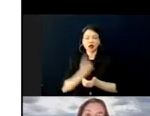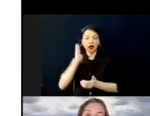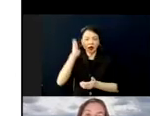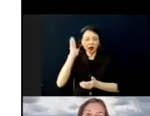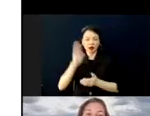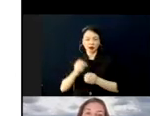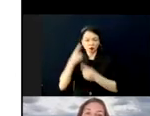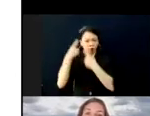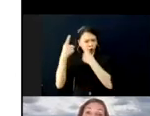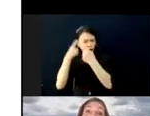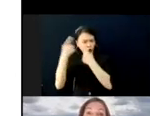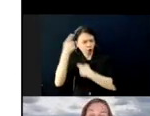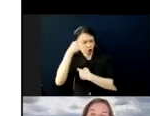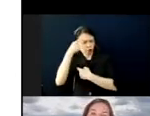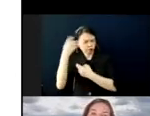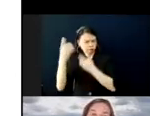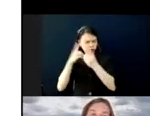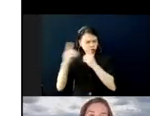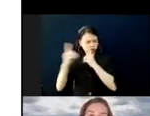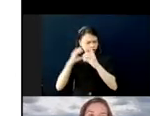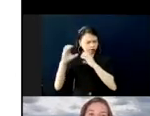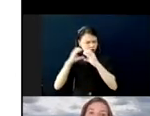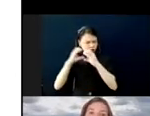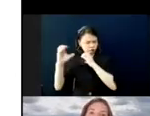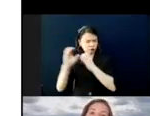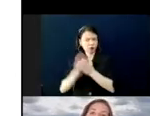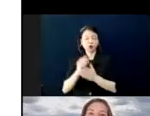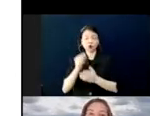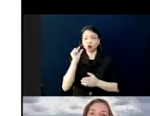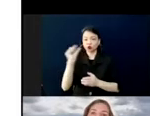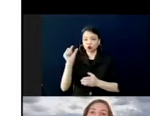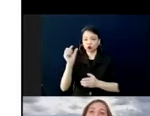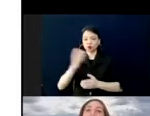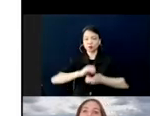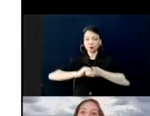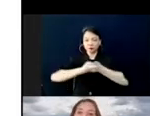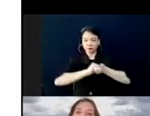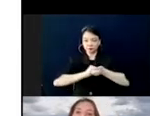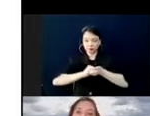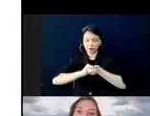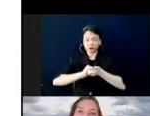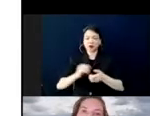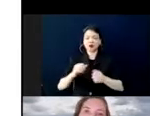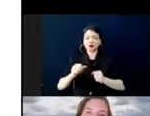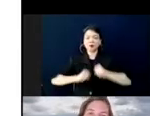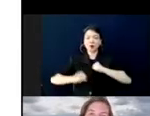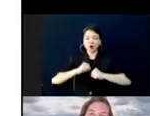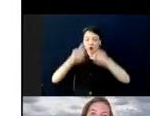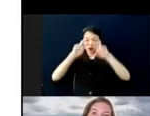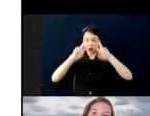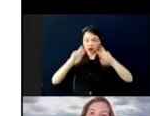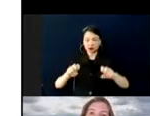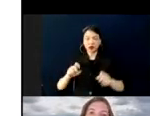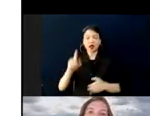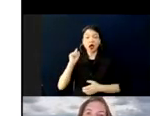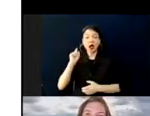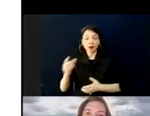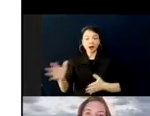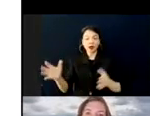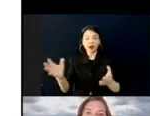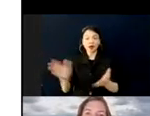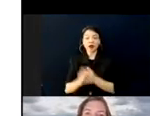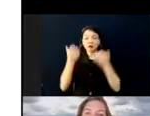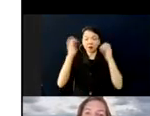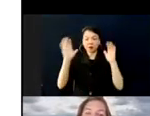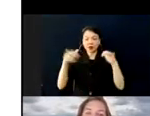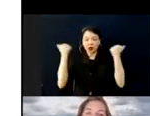additional research to generate new evidence on what works. And then the idea is to start the cycle again by sharing the evidence and again, brainstorming